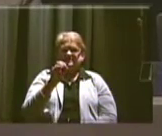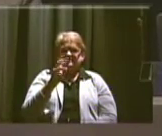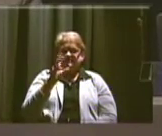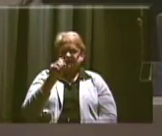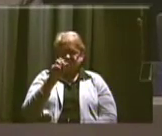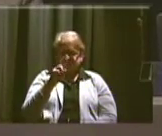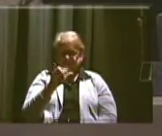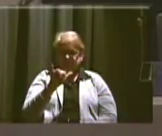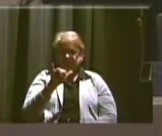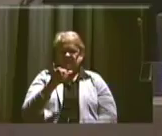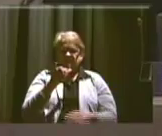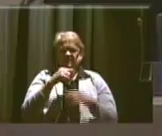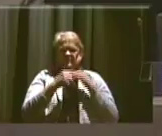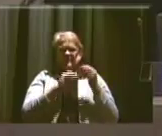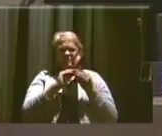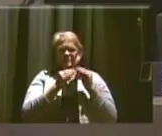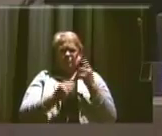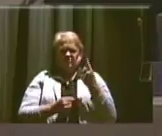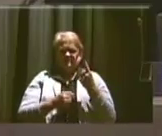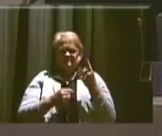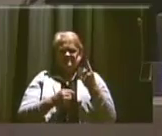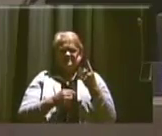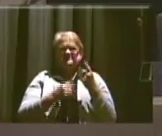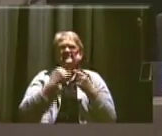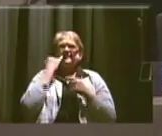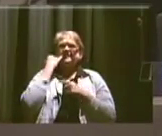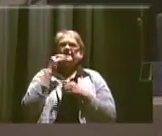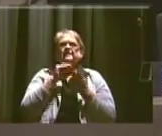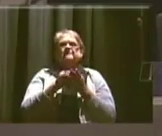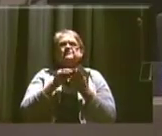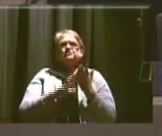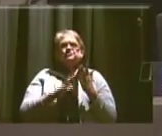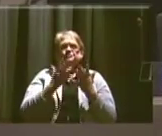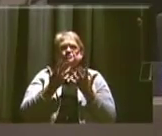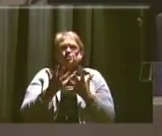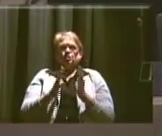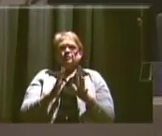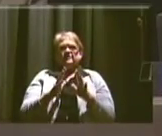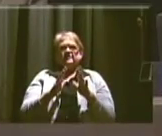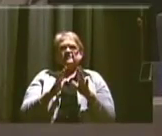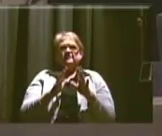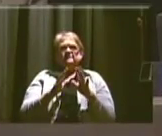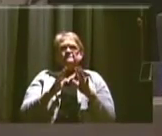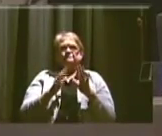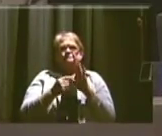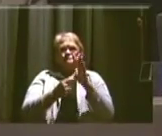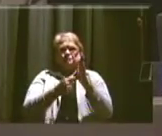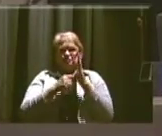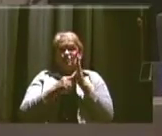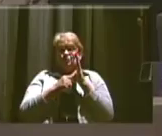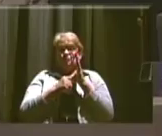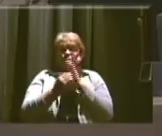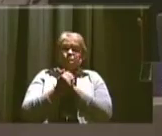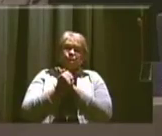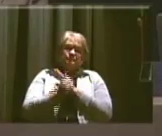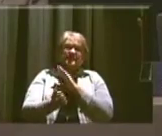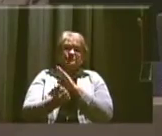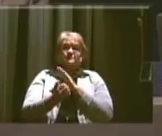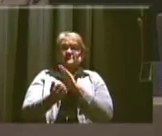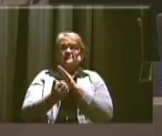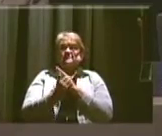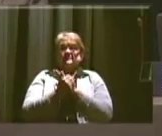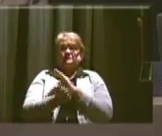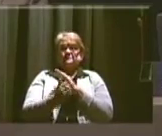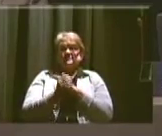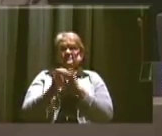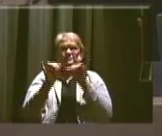one about if a student has already demonstrated mastery or proficiency or whatever the